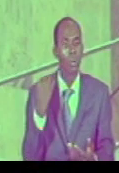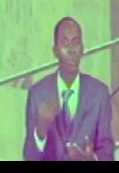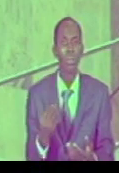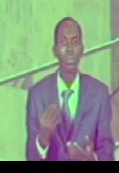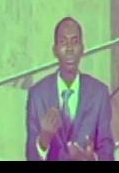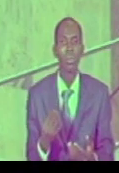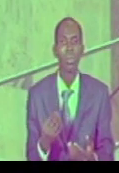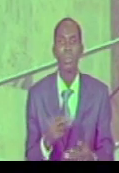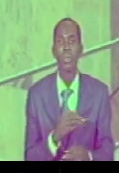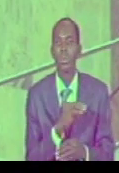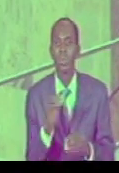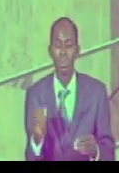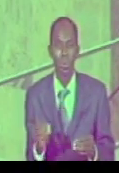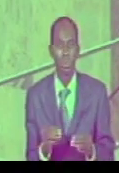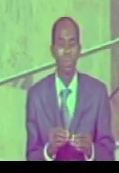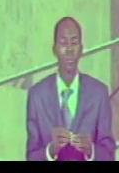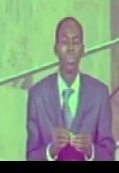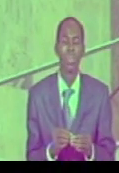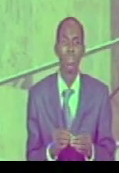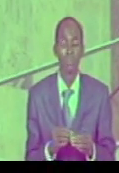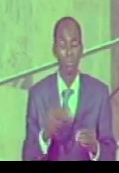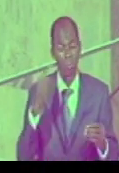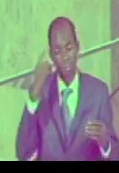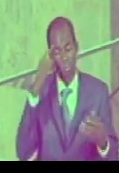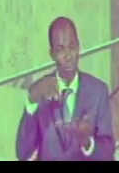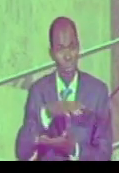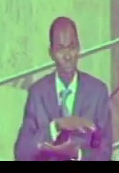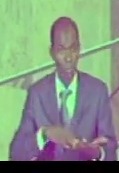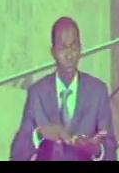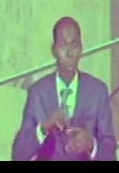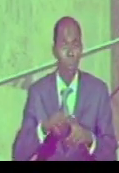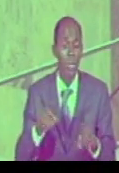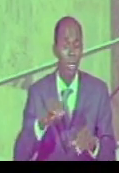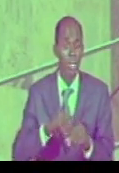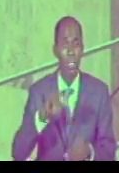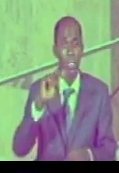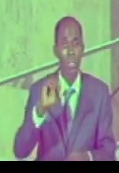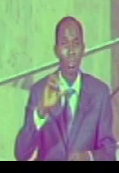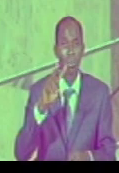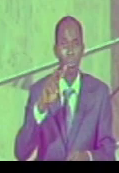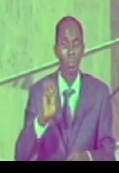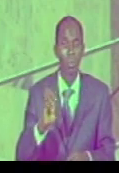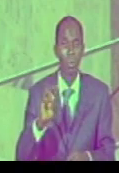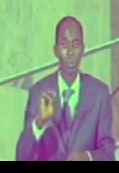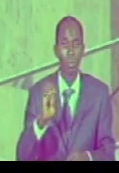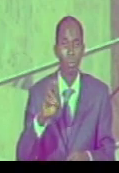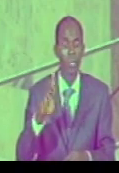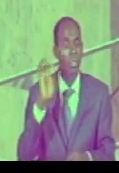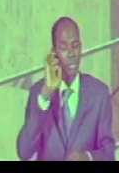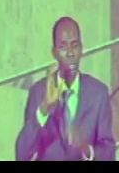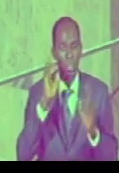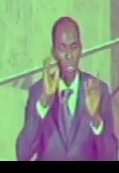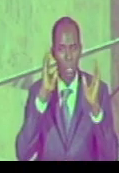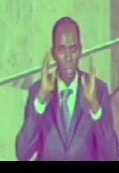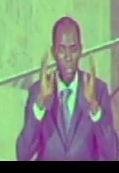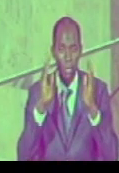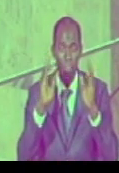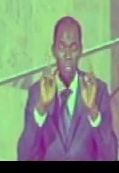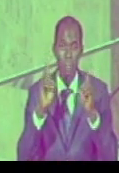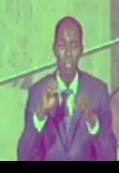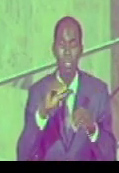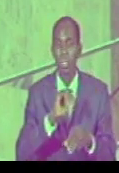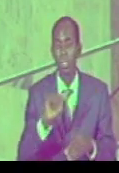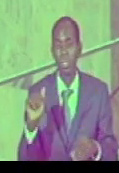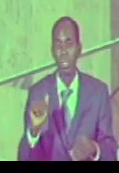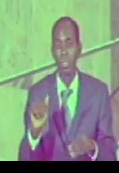my case is settled in heaven. Now, in November, I attended a workshop, self-sponsored, in Lagos. I